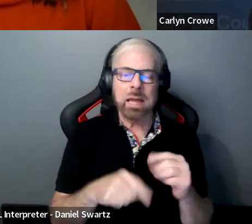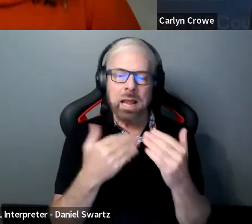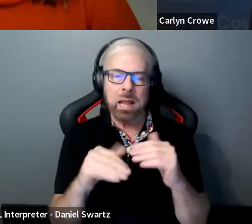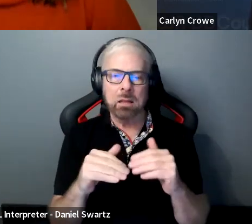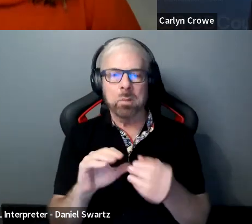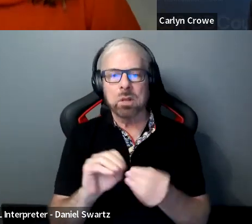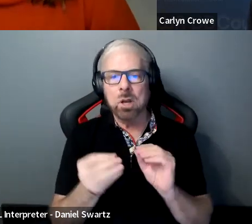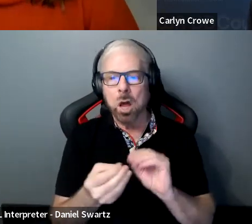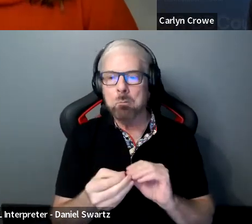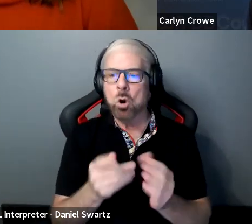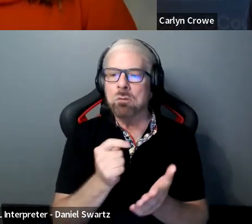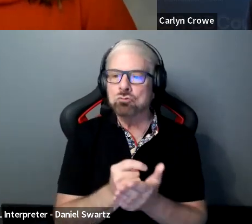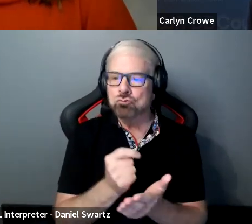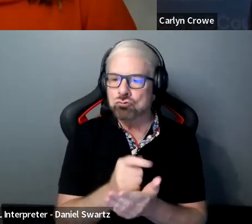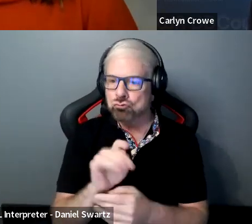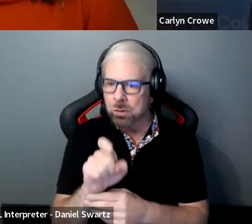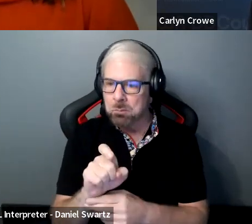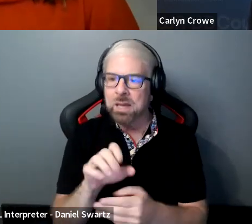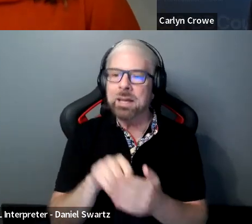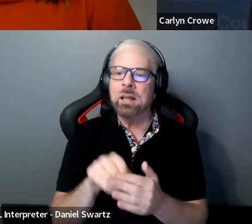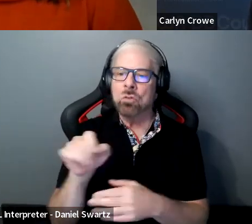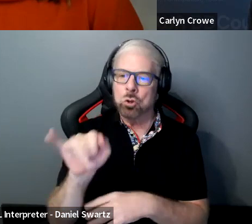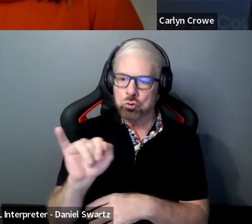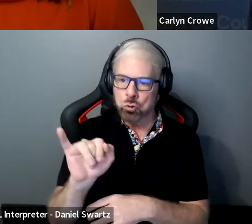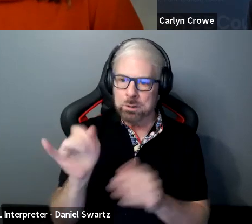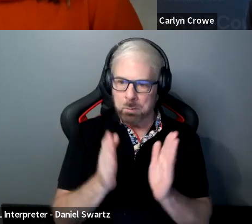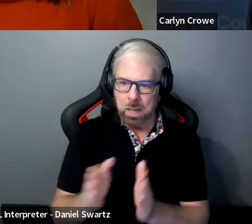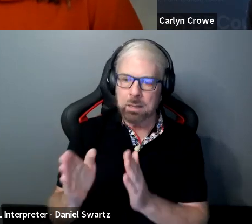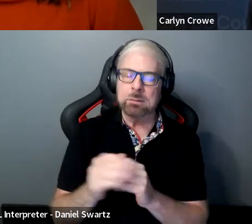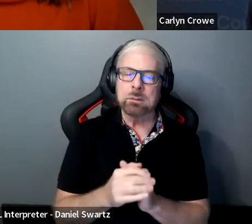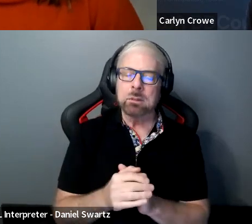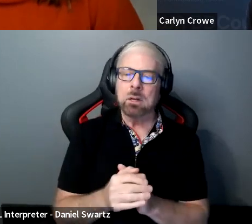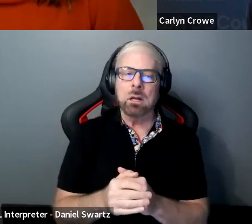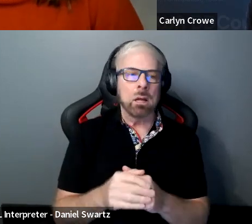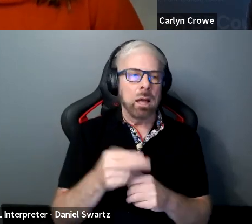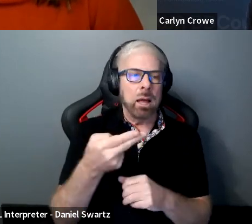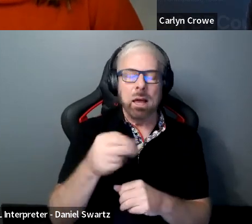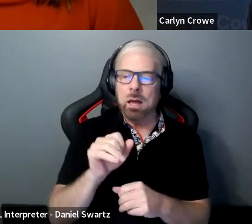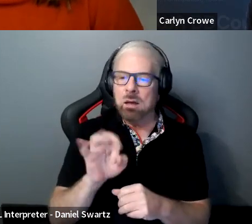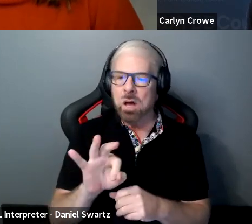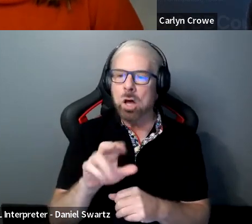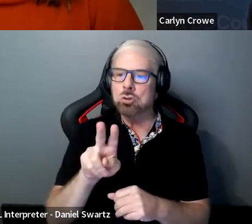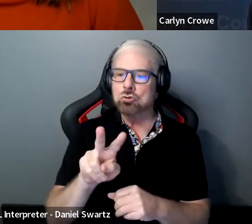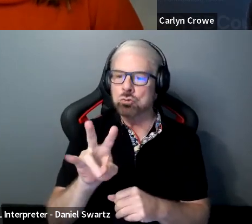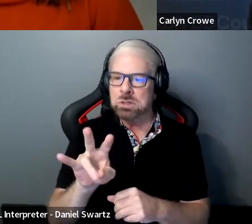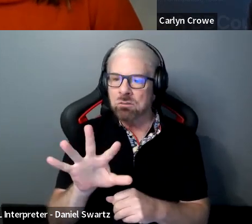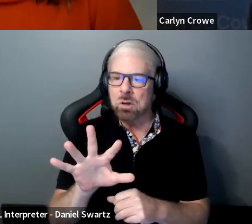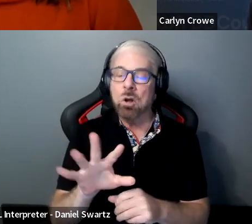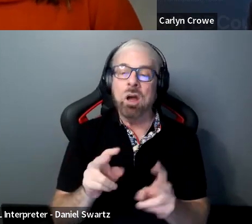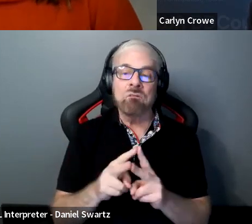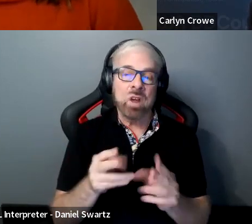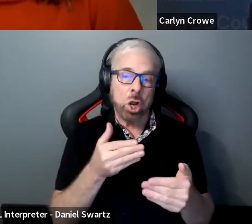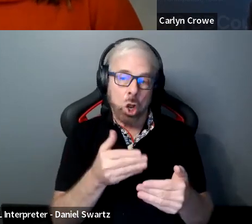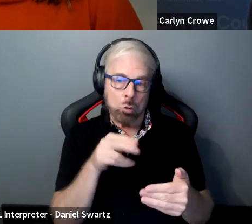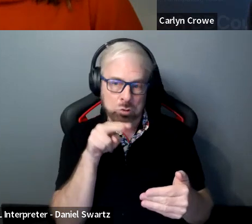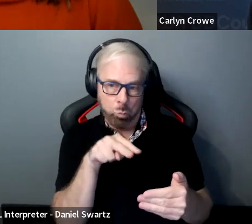of treatments in those insurance plans. House File 275 is one we're very closely watching,